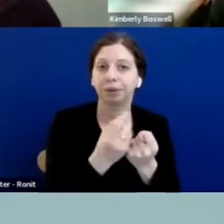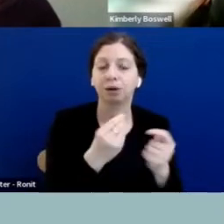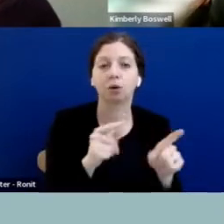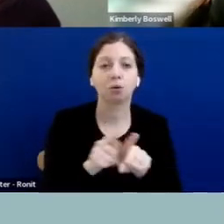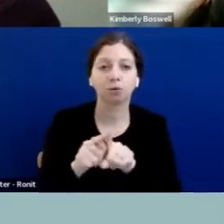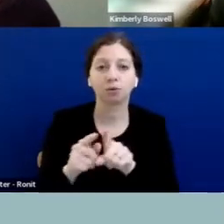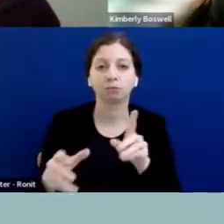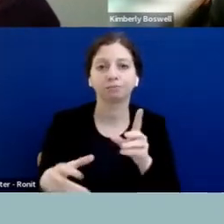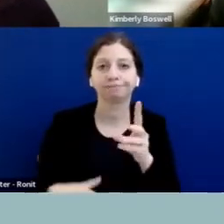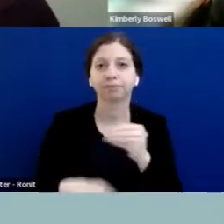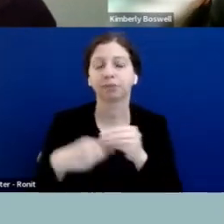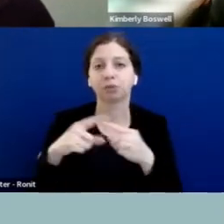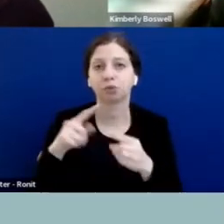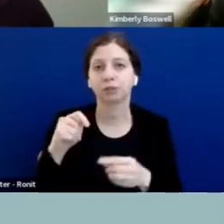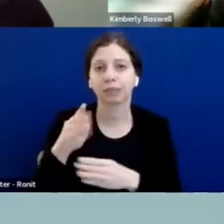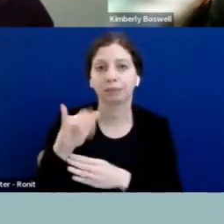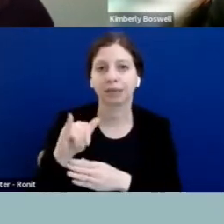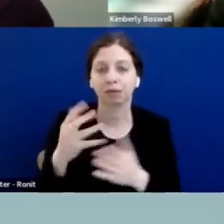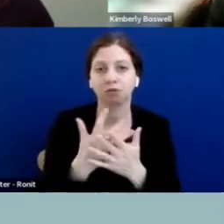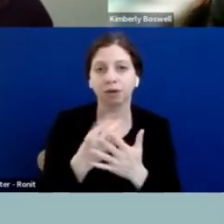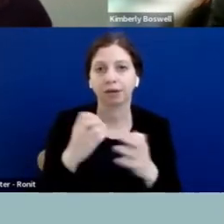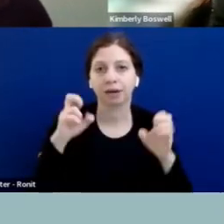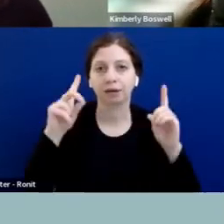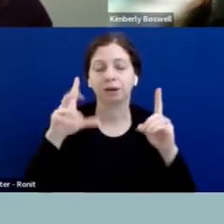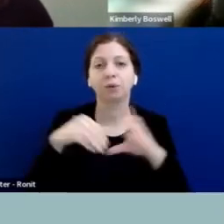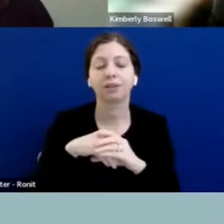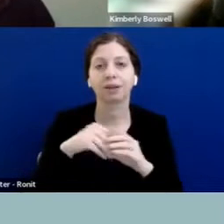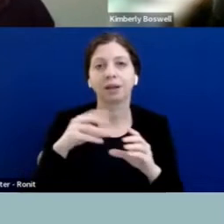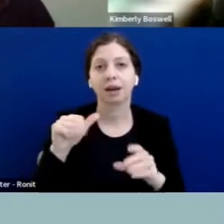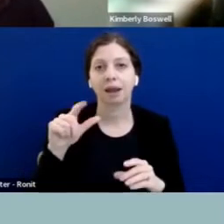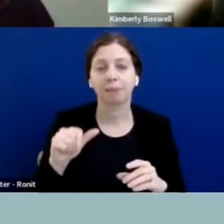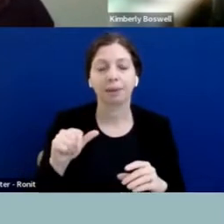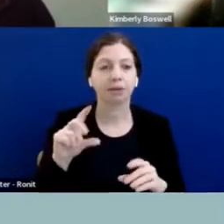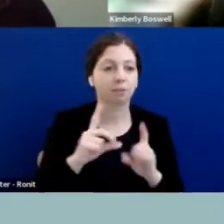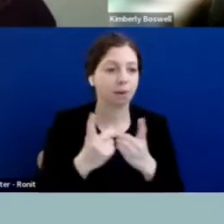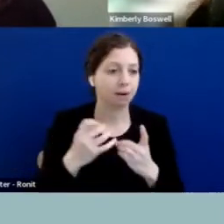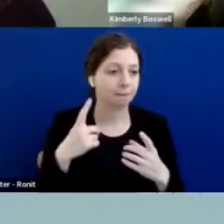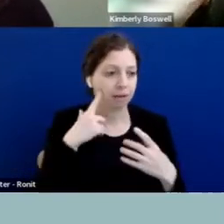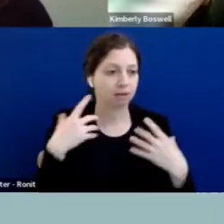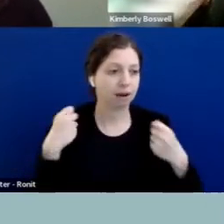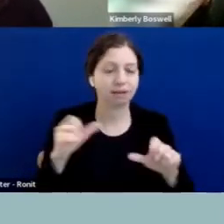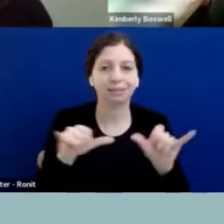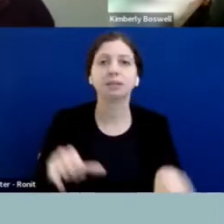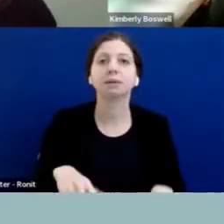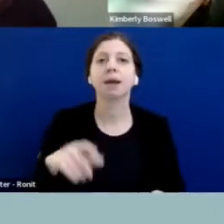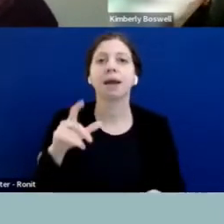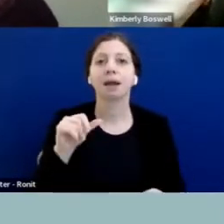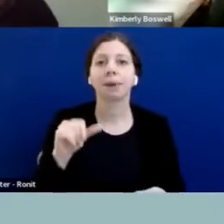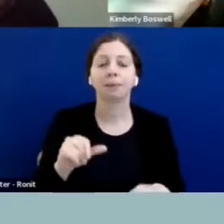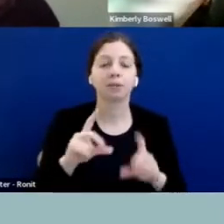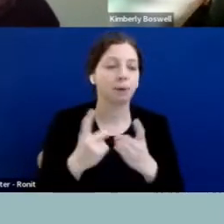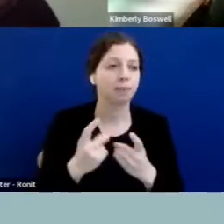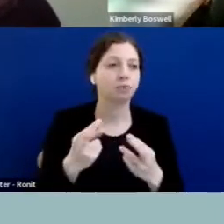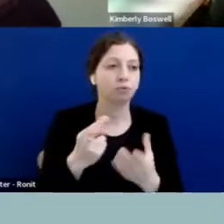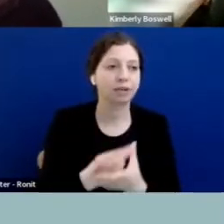upon TBI screening and education within Alabama Department of Mental Health system. Alabama Department of Rehab